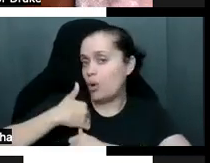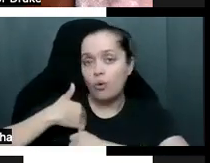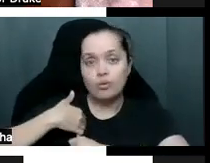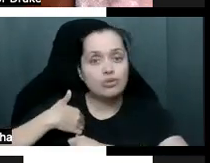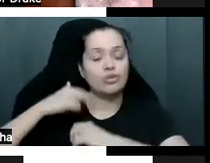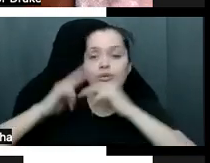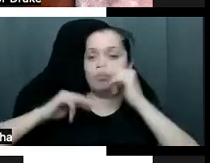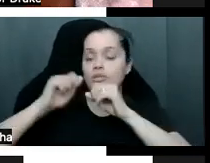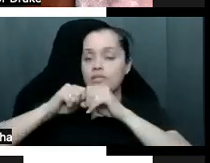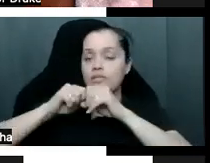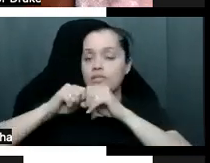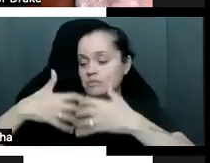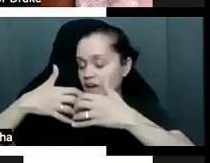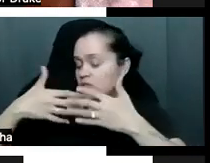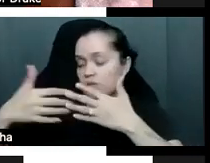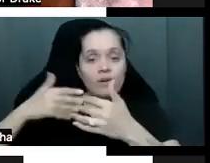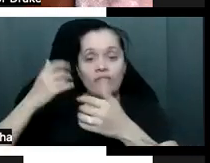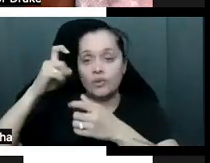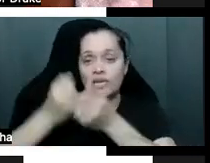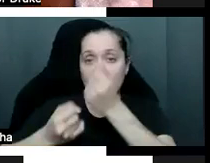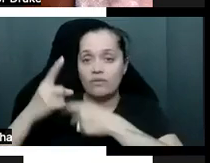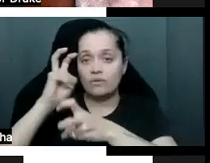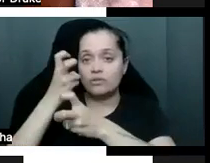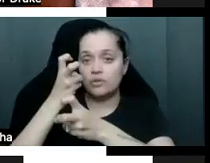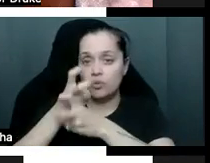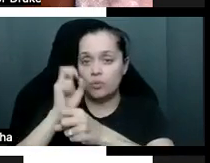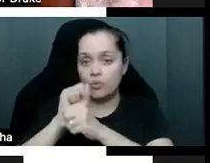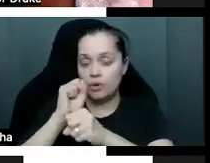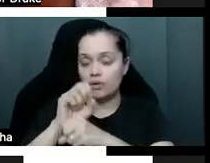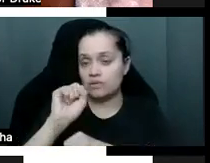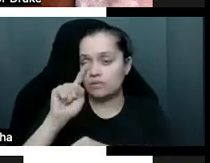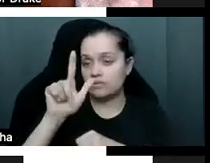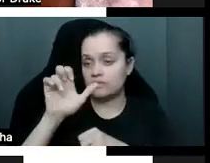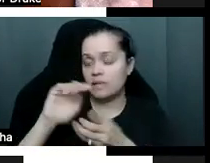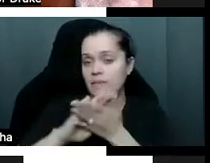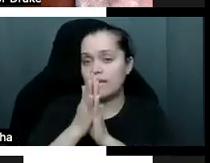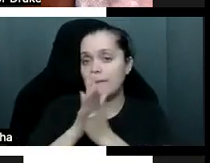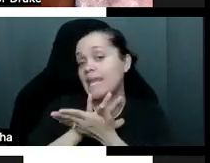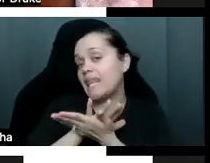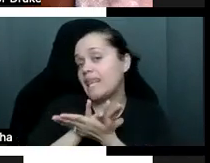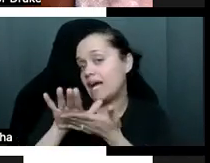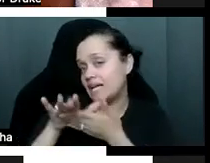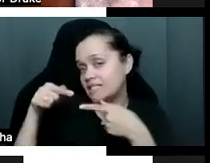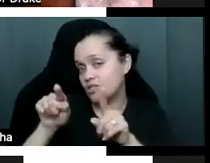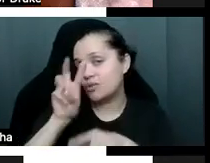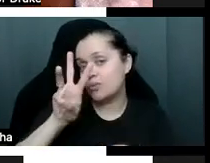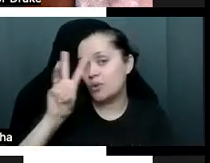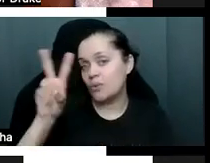building bombs in factories, you need everybody to work hard. So Stalin became much nicer during World War